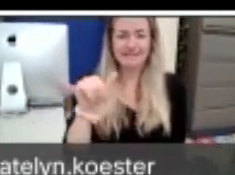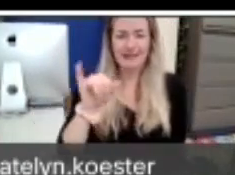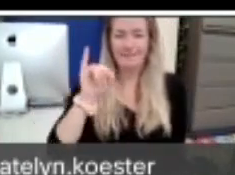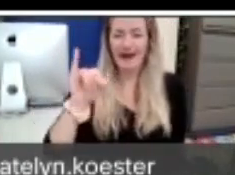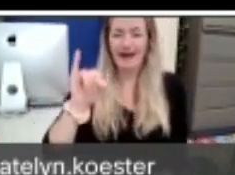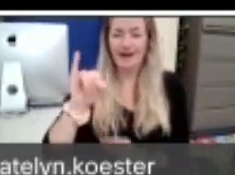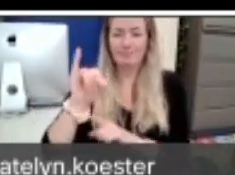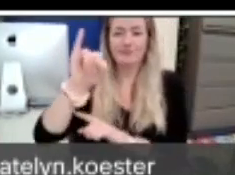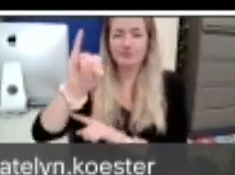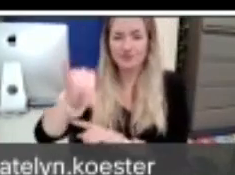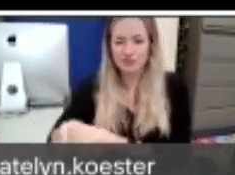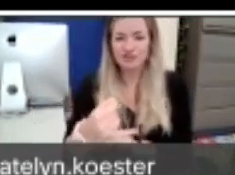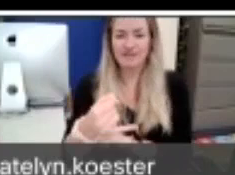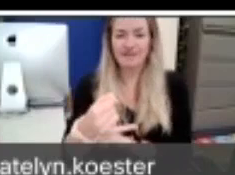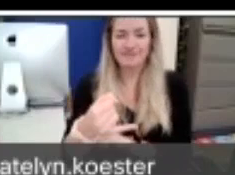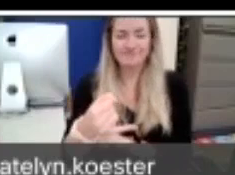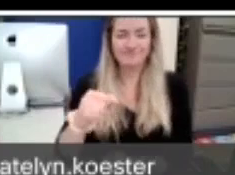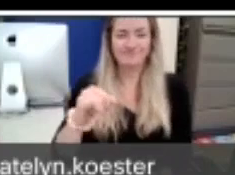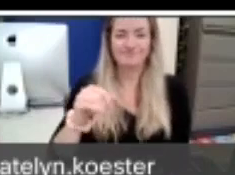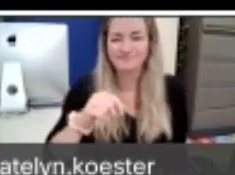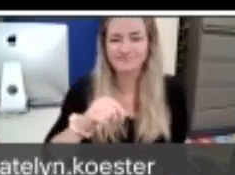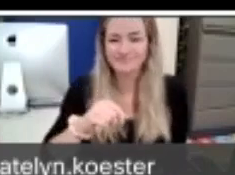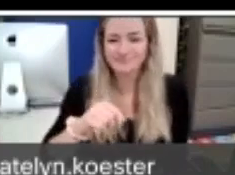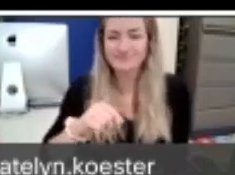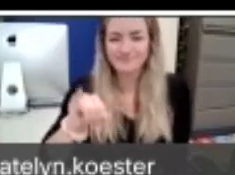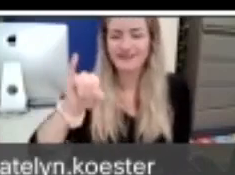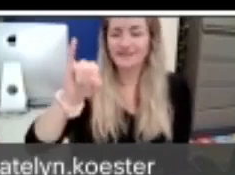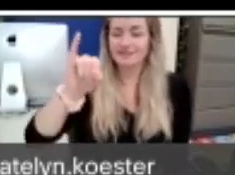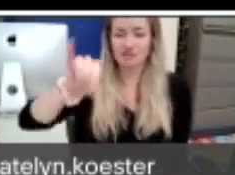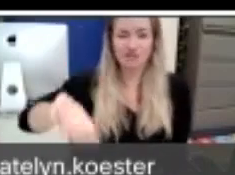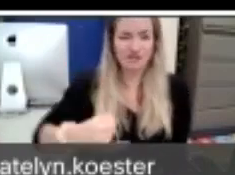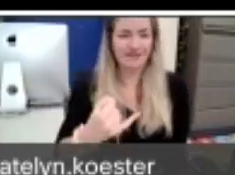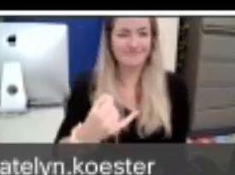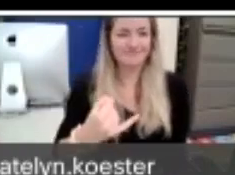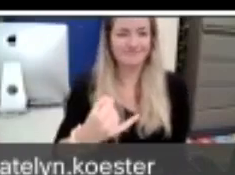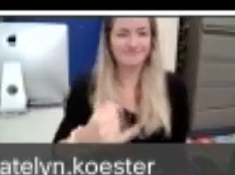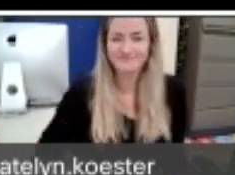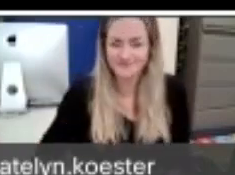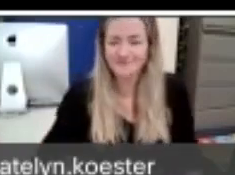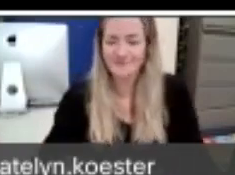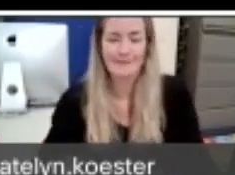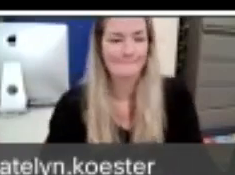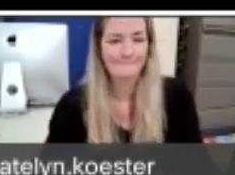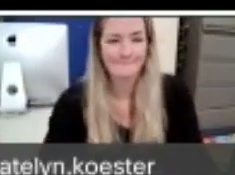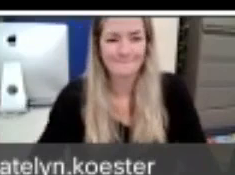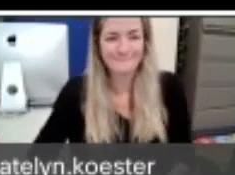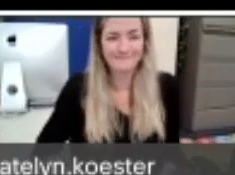J. Same as I, but you just kind of like draw the letter J in the air.